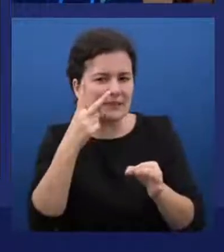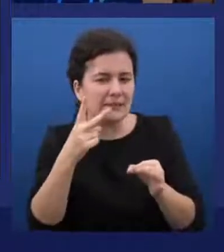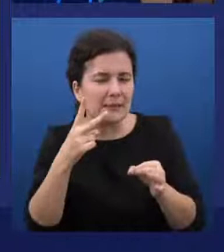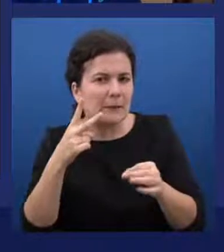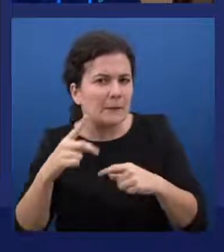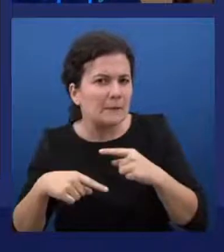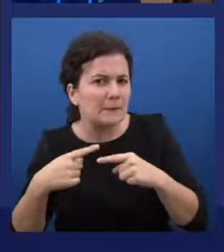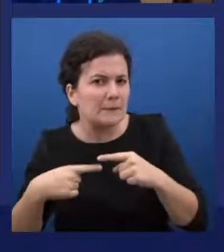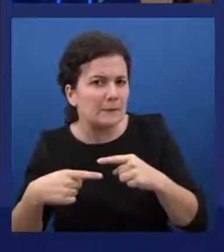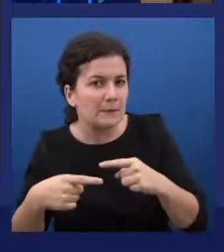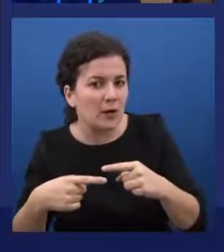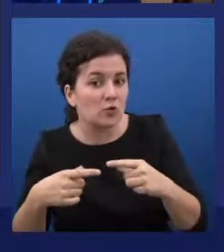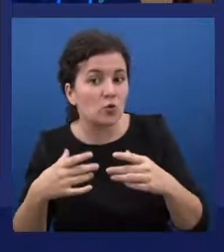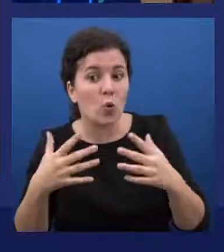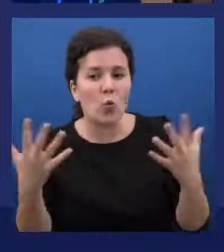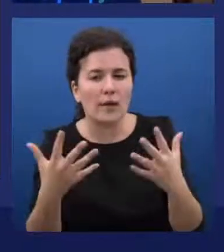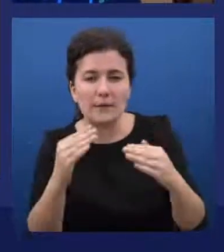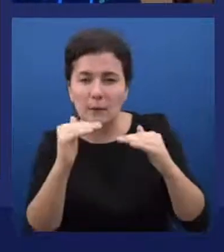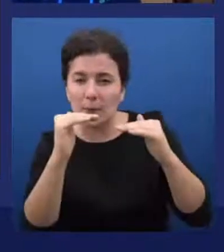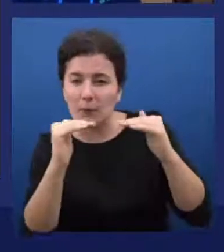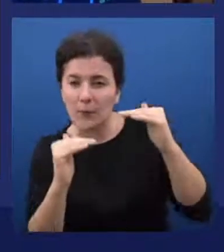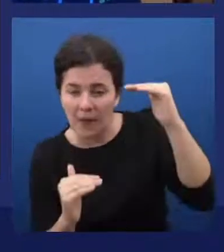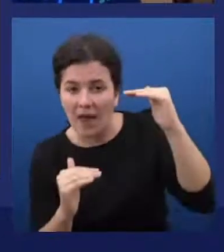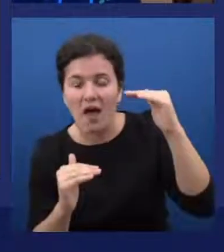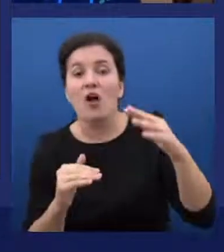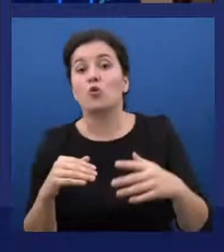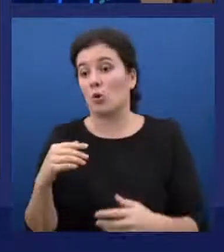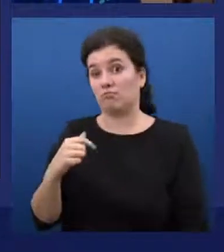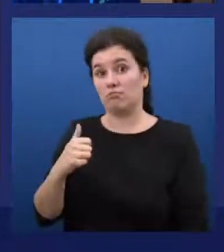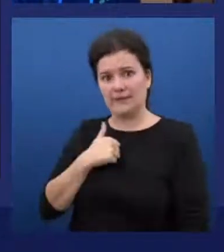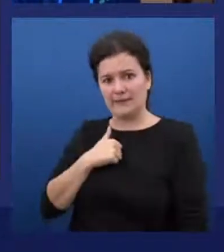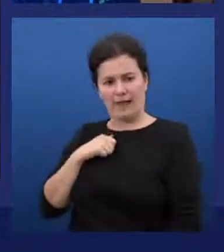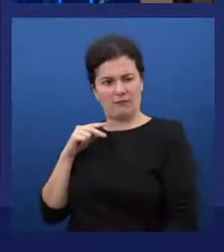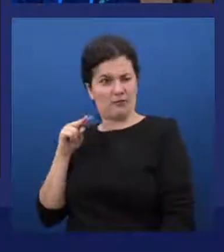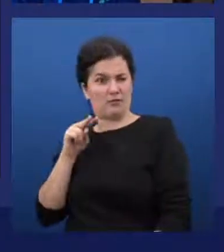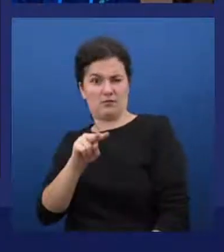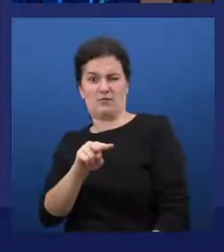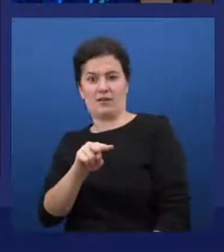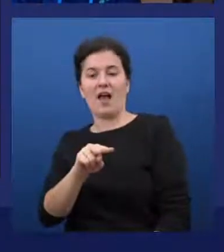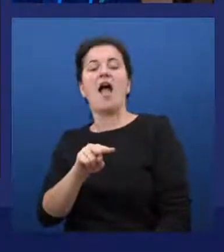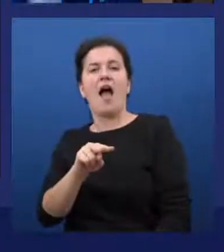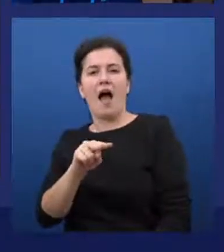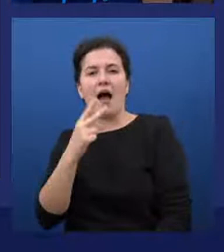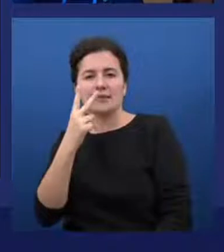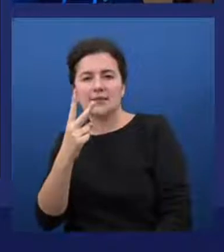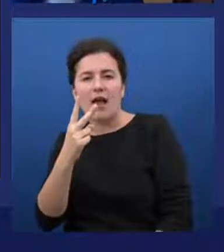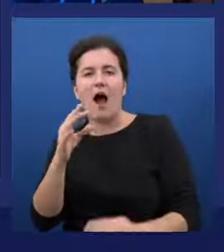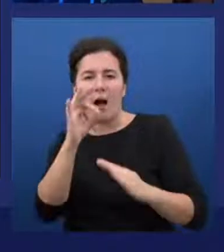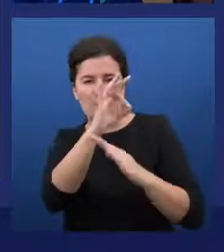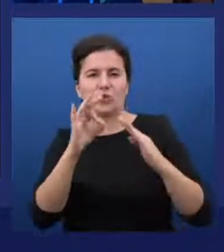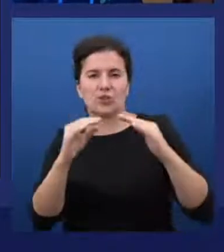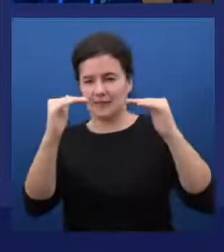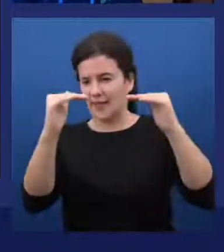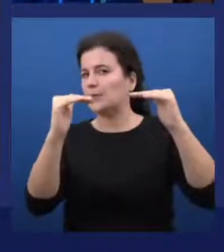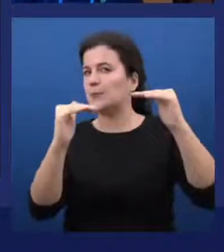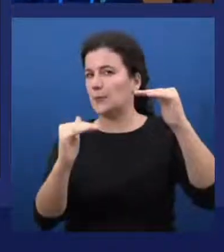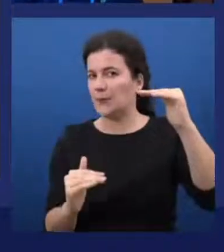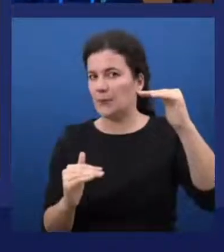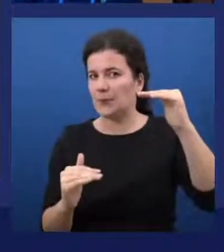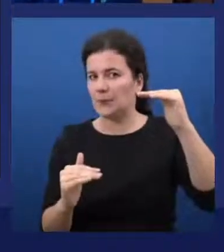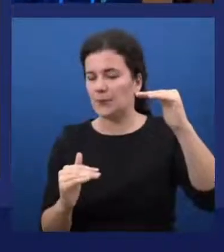can do, and you just, you're starting using your model, and you can see your predictions. And you can see, all right,